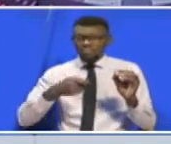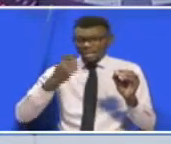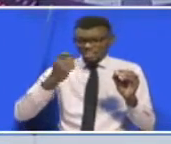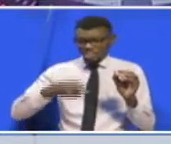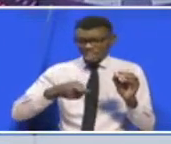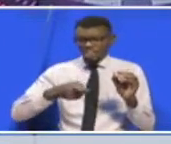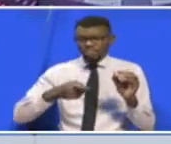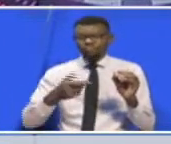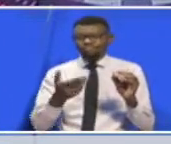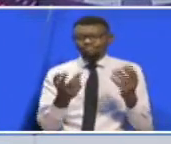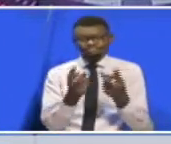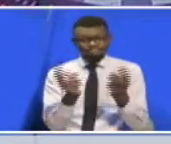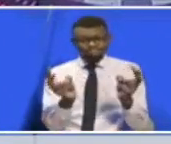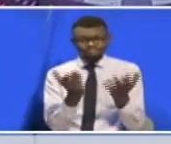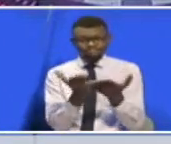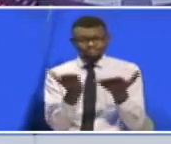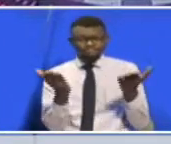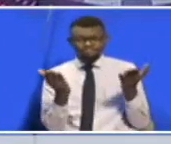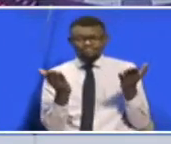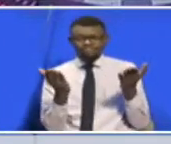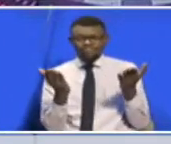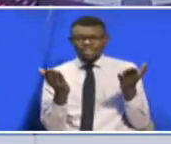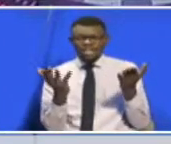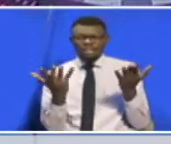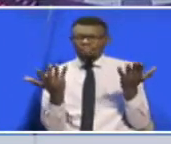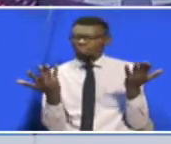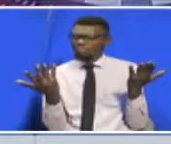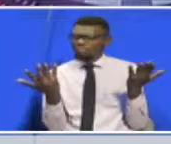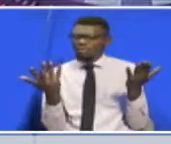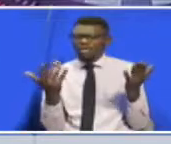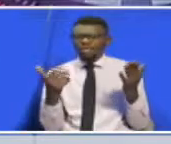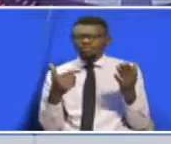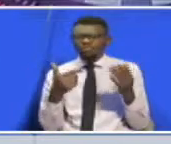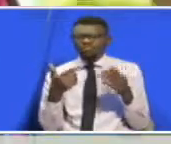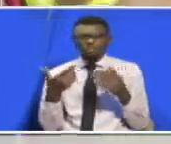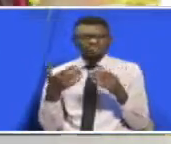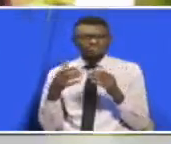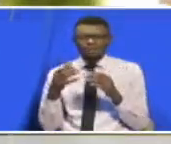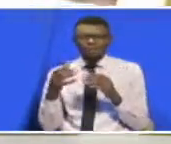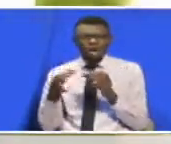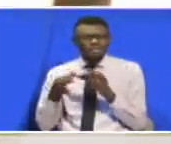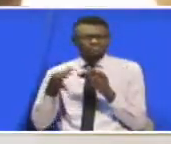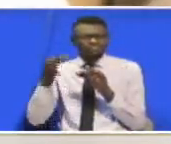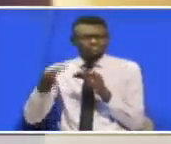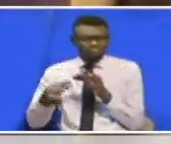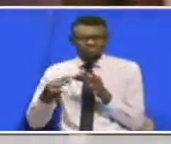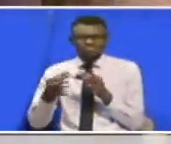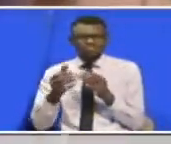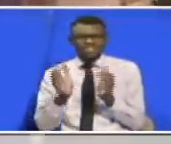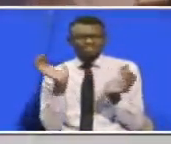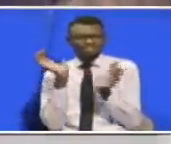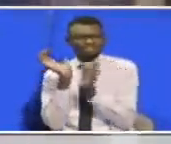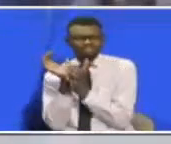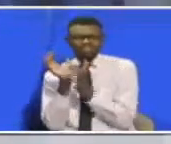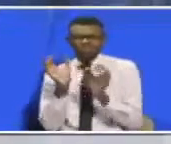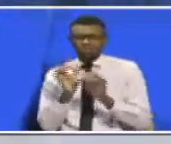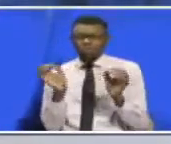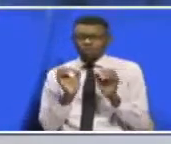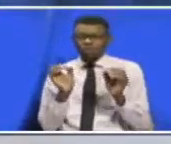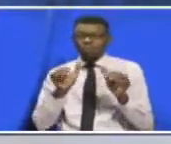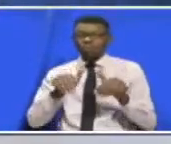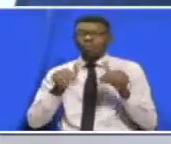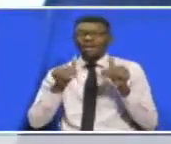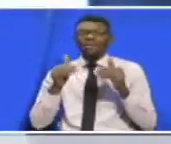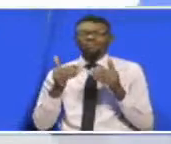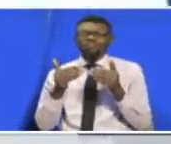Imana Laibuta, and Bogoli Msaga temporarily suspended a warrant of arrest issued by the High Court until Fool's Day next year,